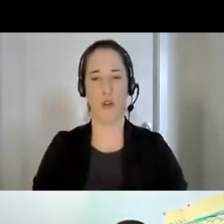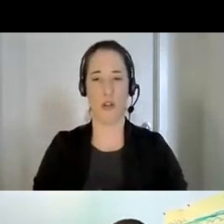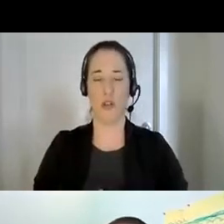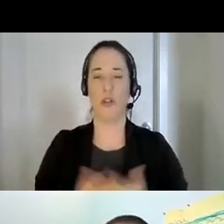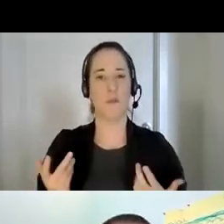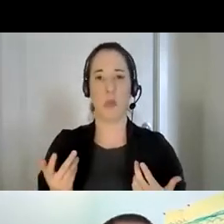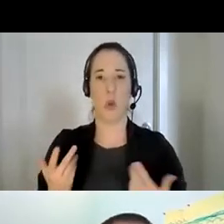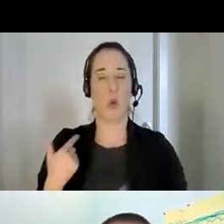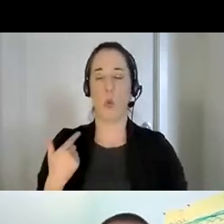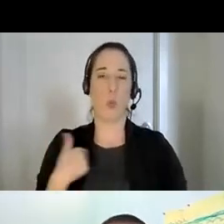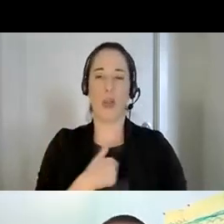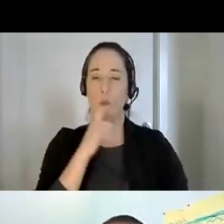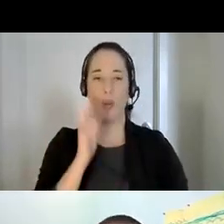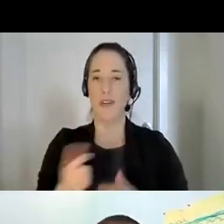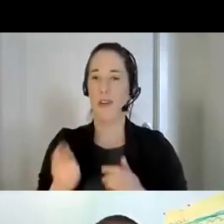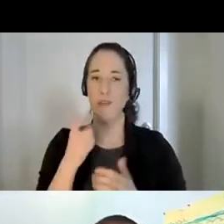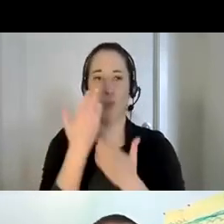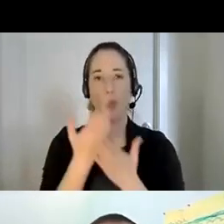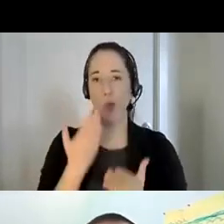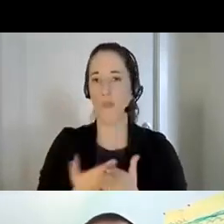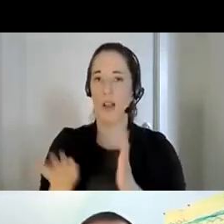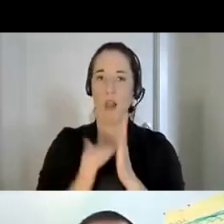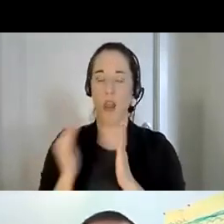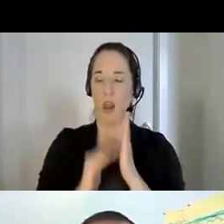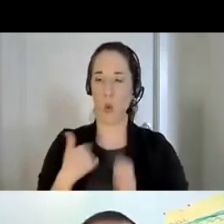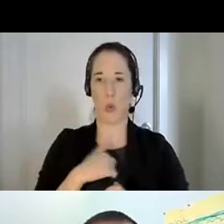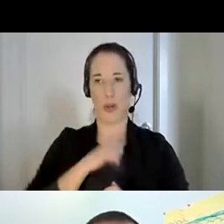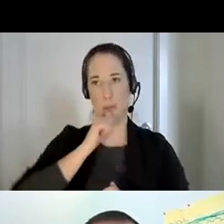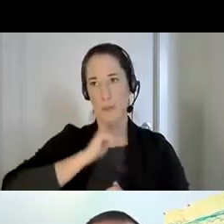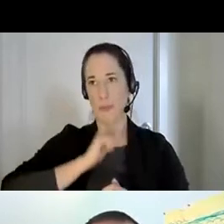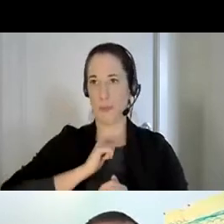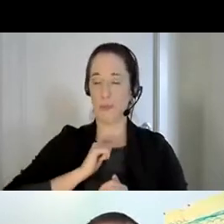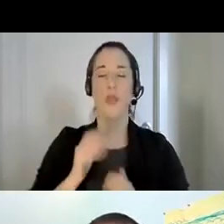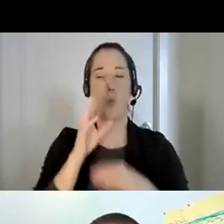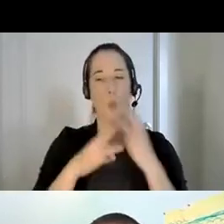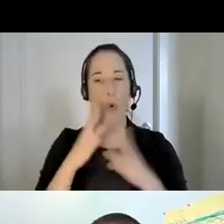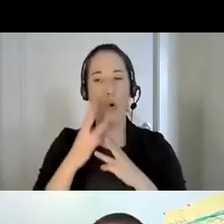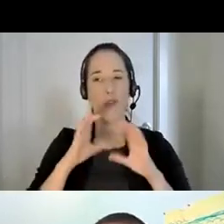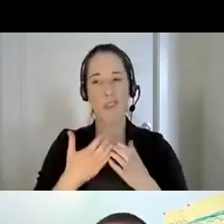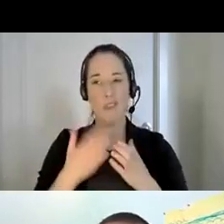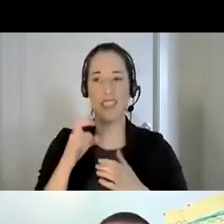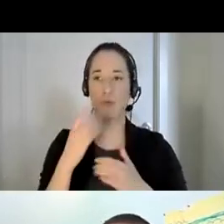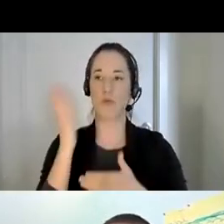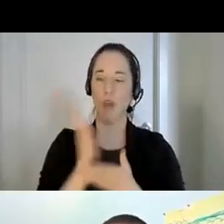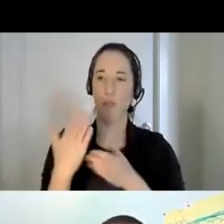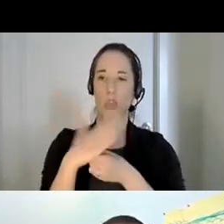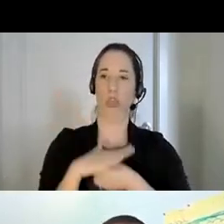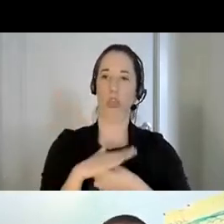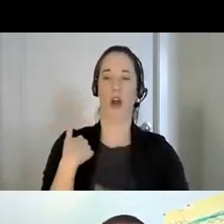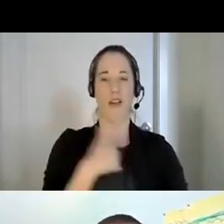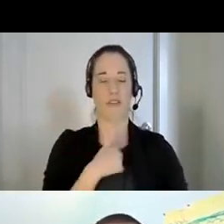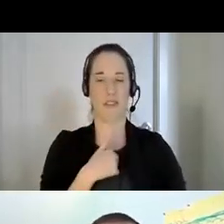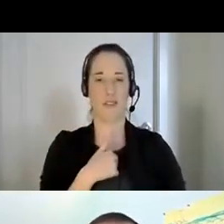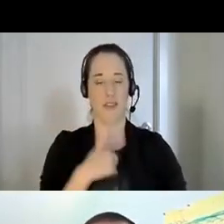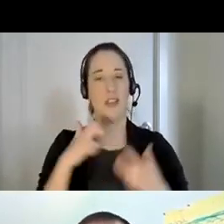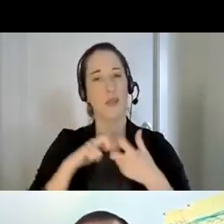keep proving how resilient we are. The world needs to stop oppressing us. So the problem, again,